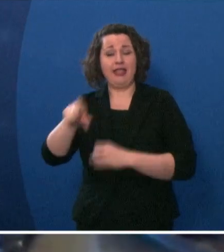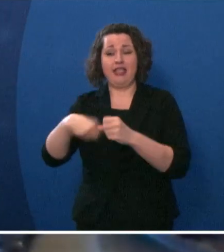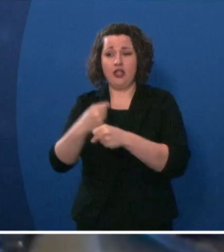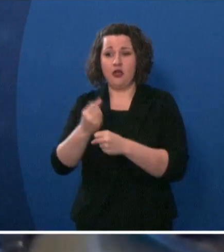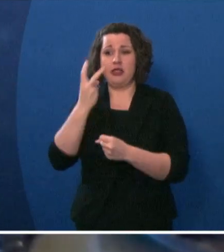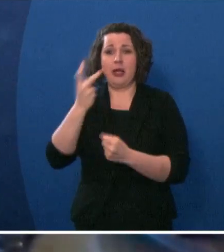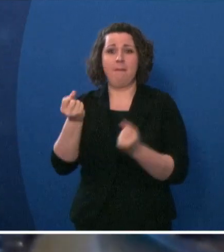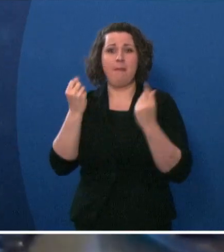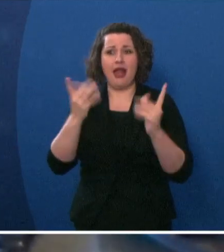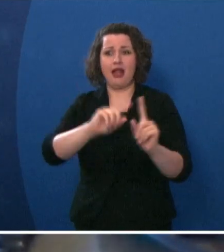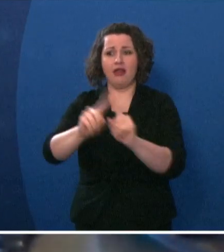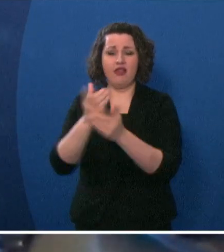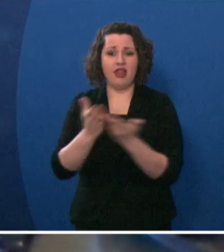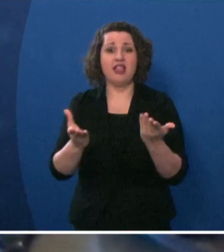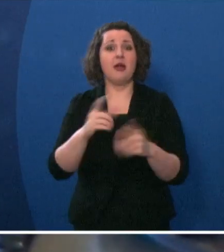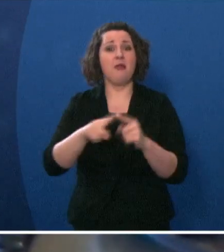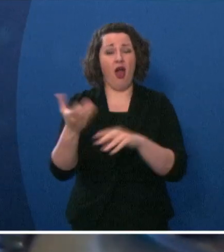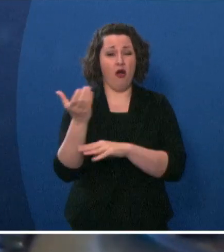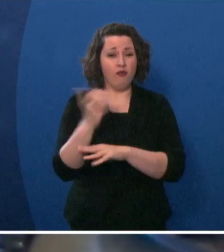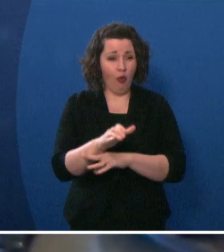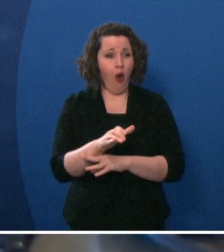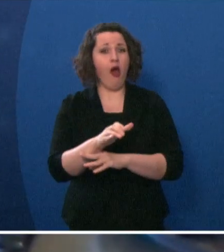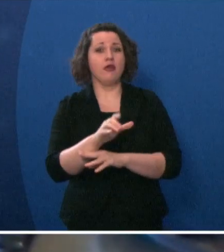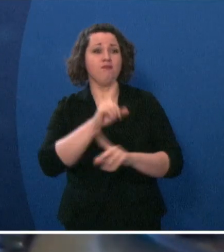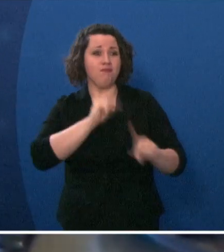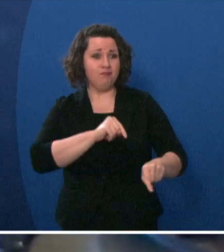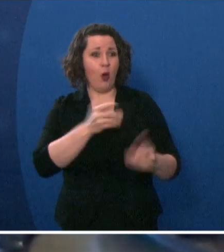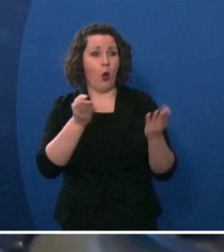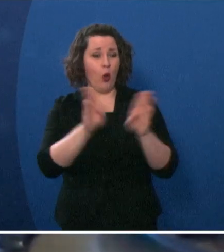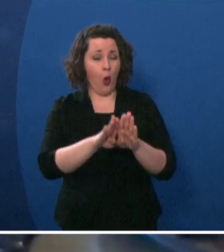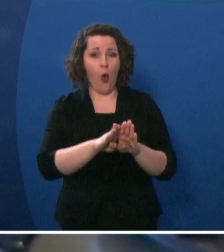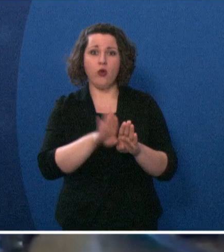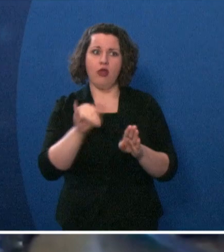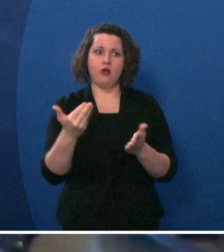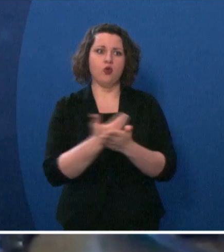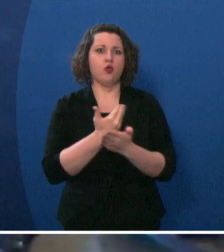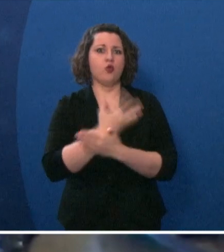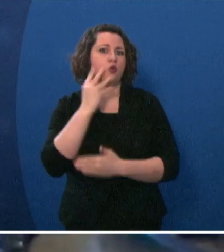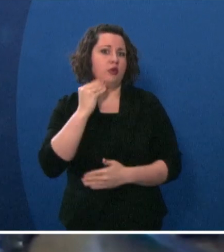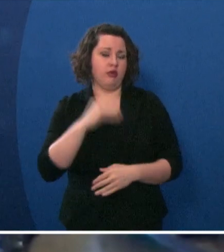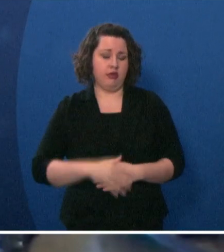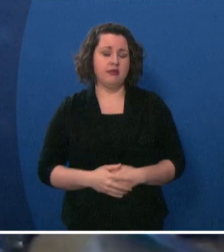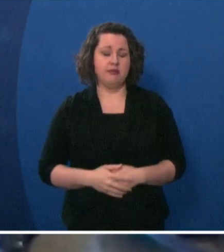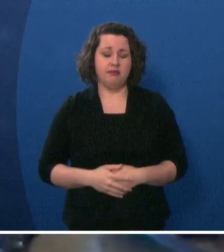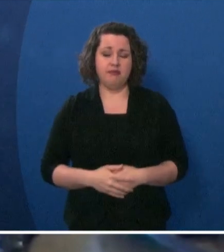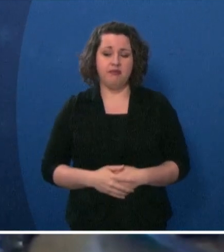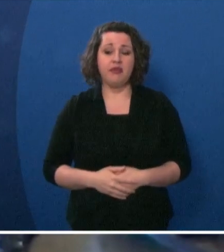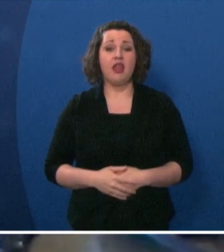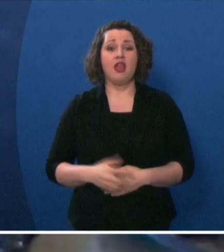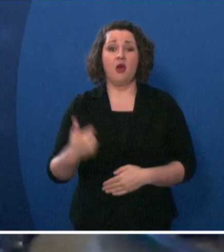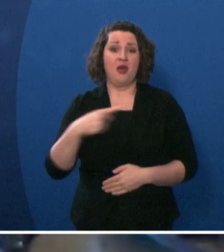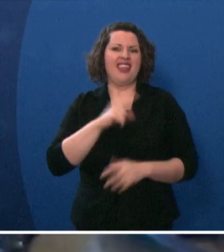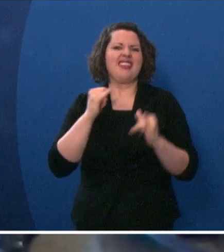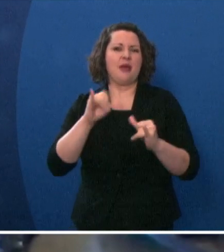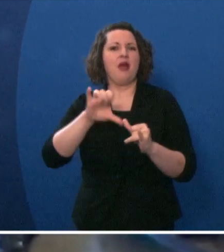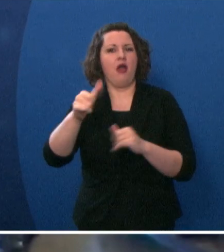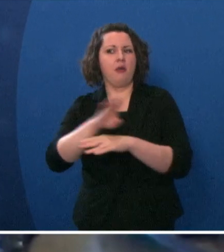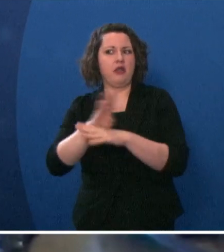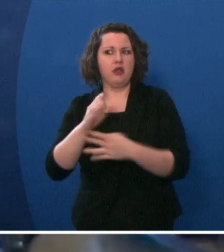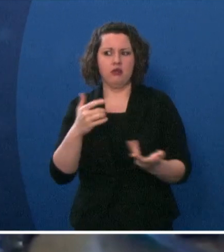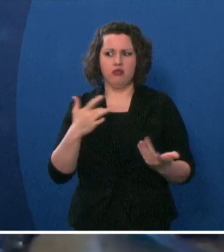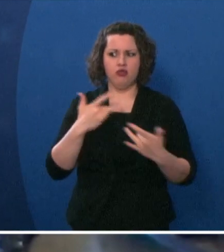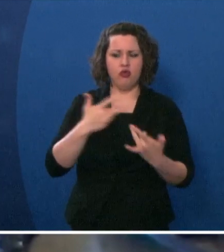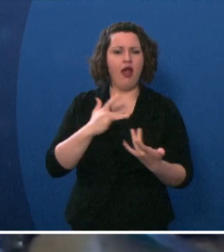forced closure for months is something new, even to them. We, like most businesses in the state, were concerned about how